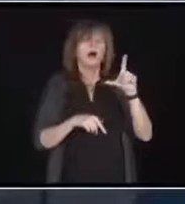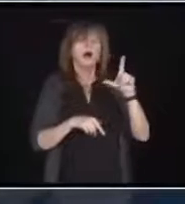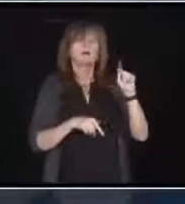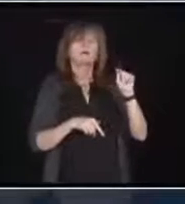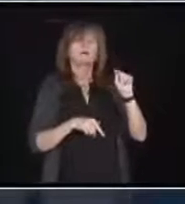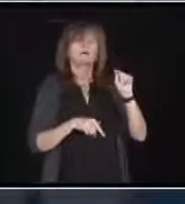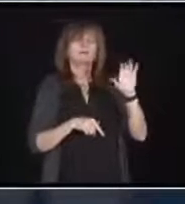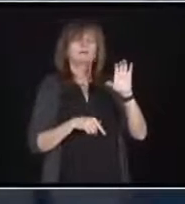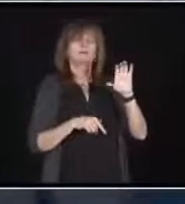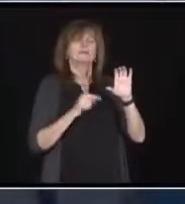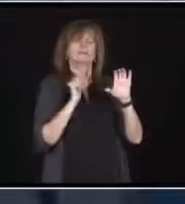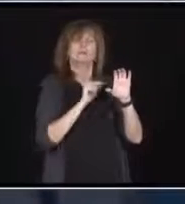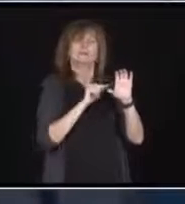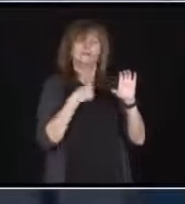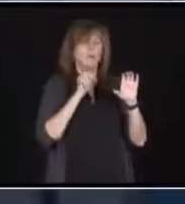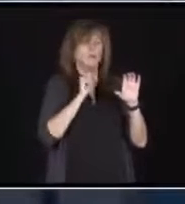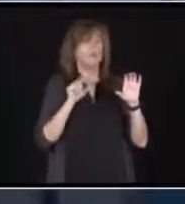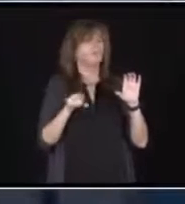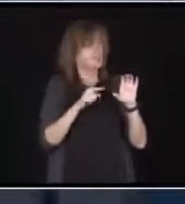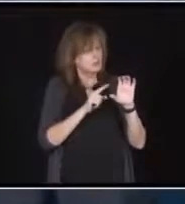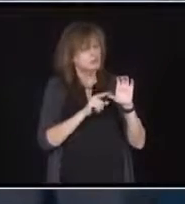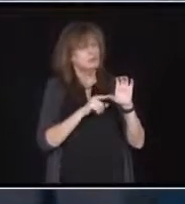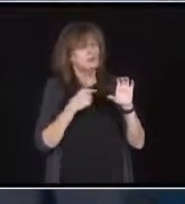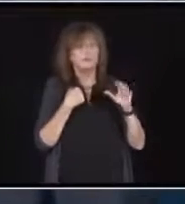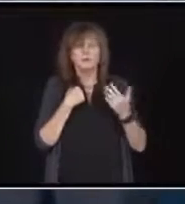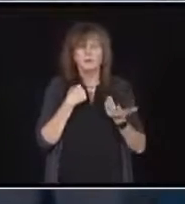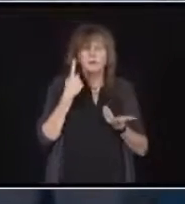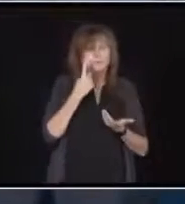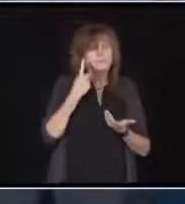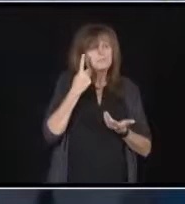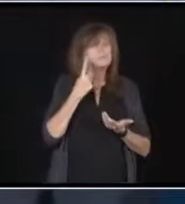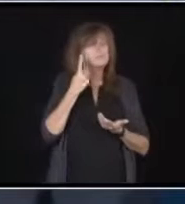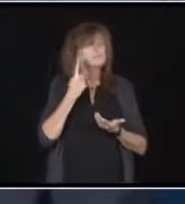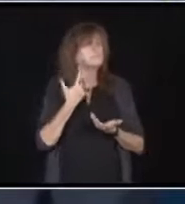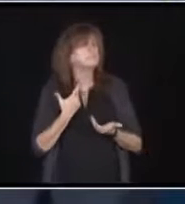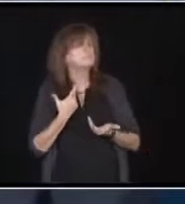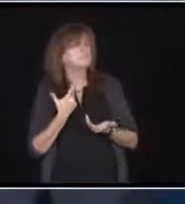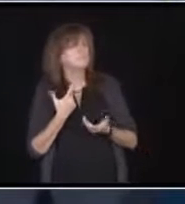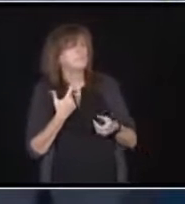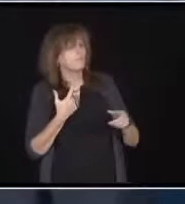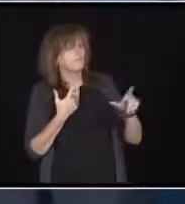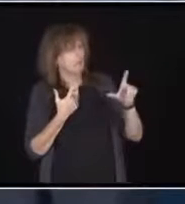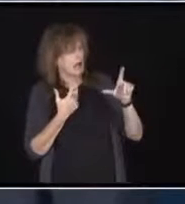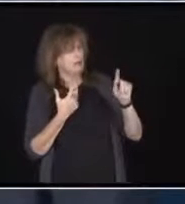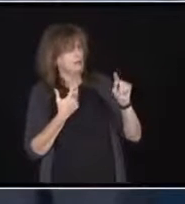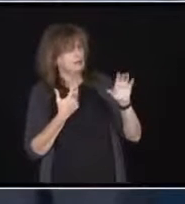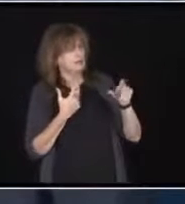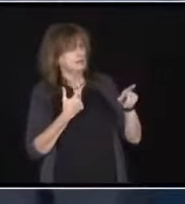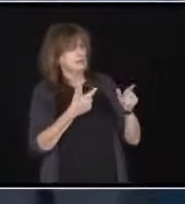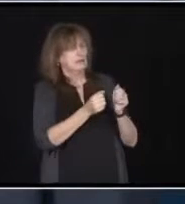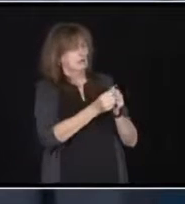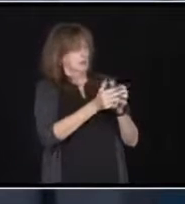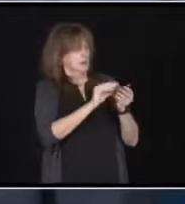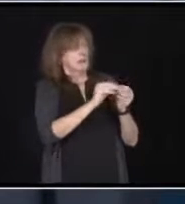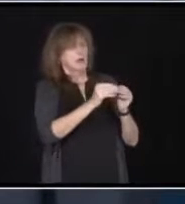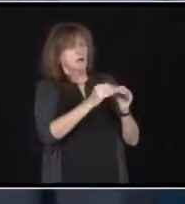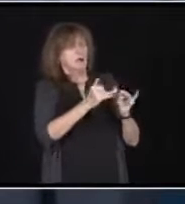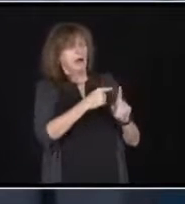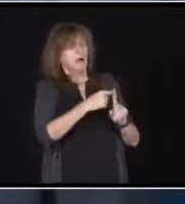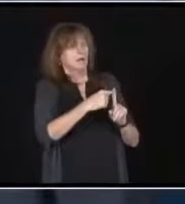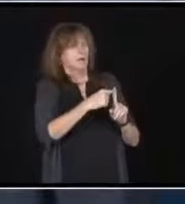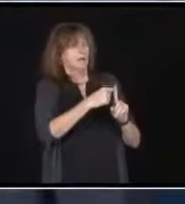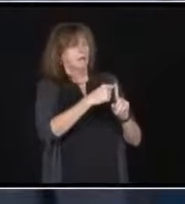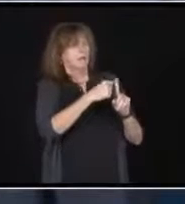if the growing number of cases and outbreaks of long-term care is putting additional pressure on labs processing test